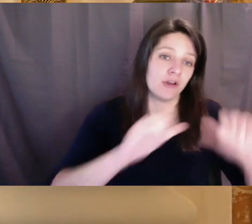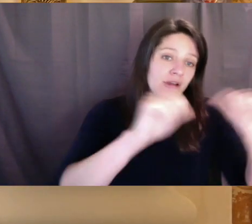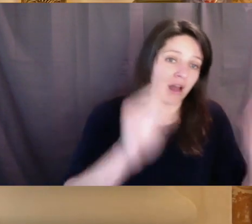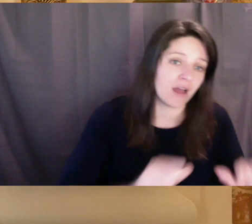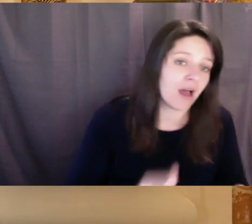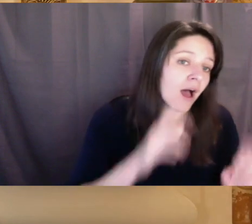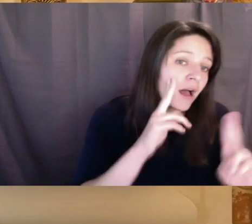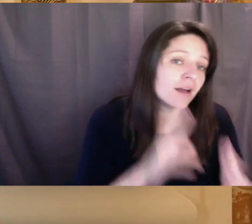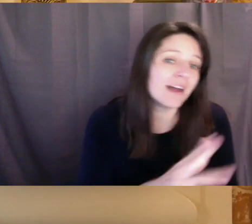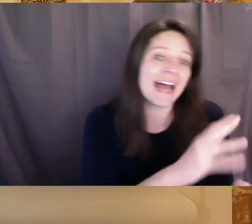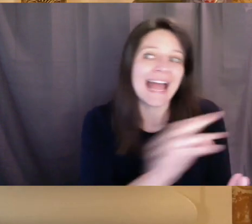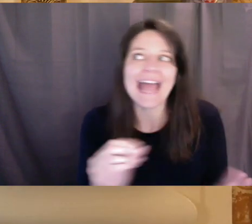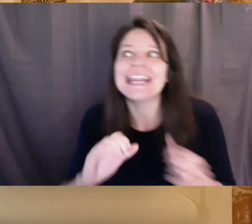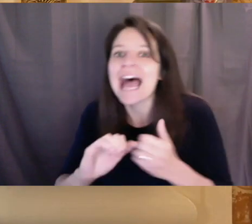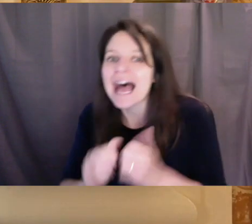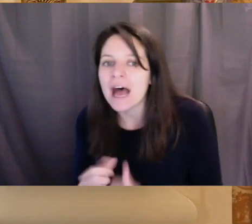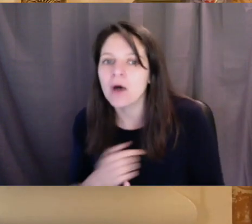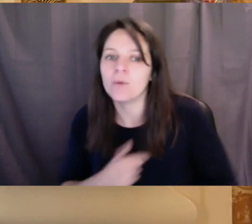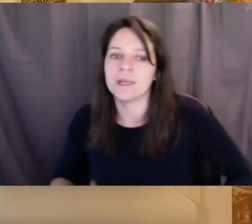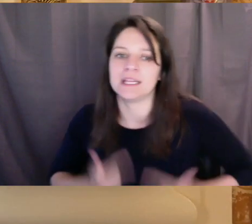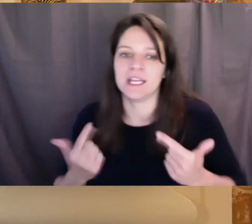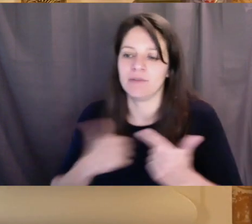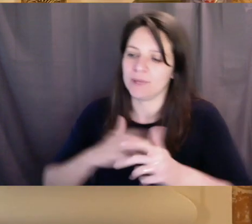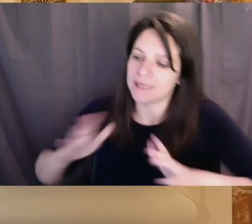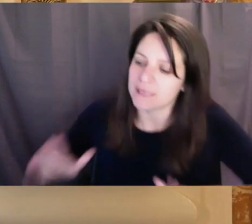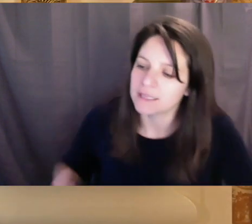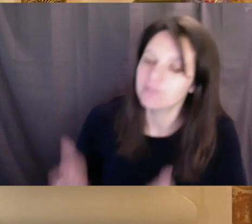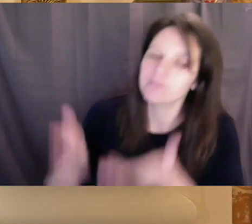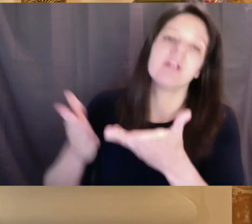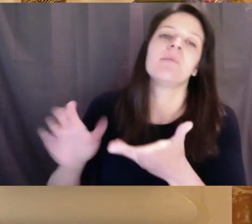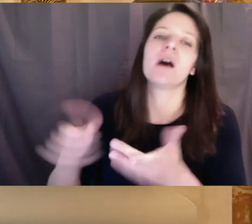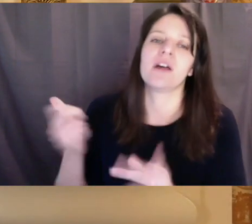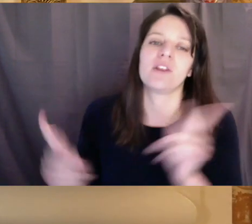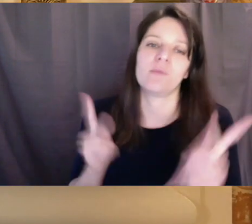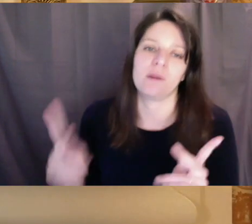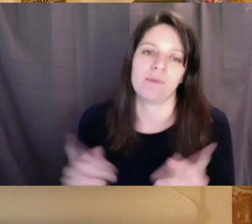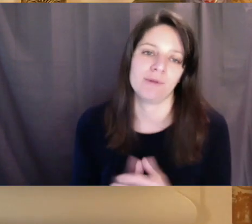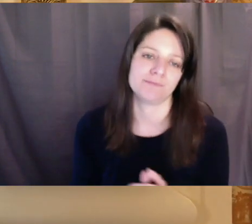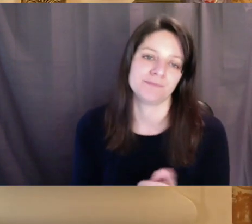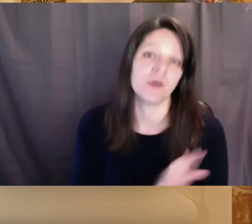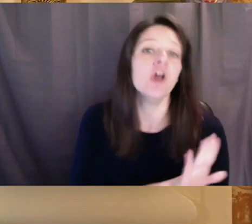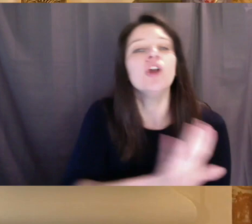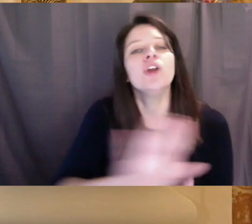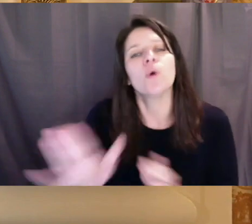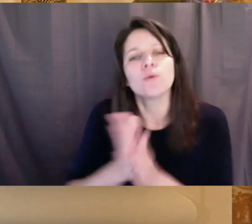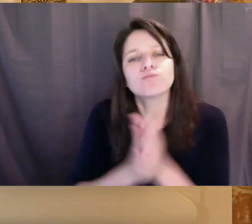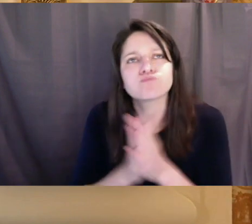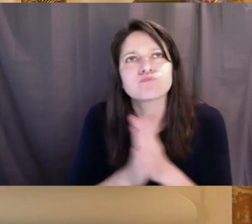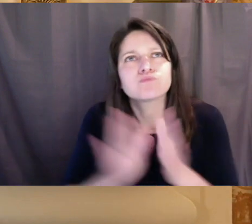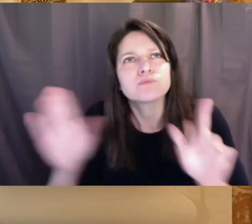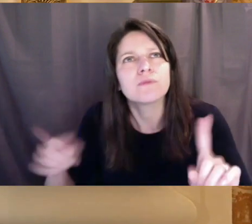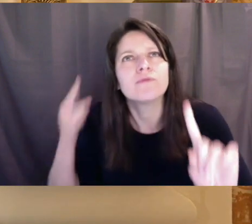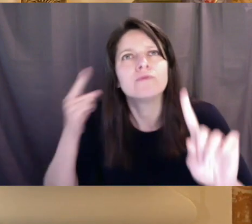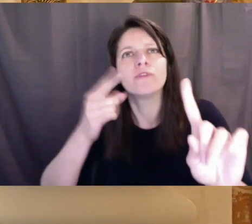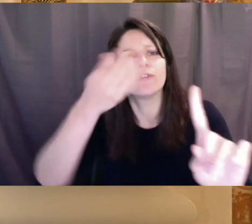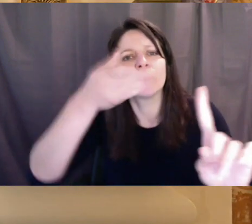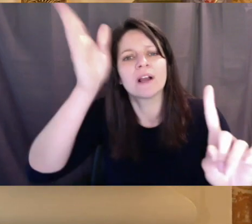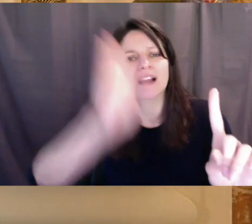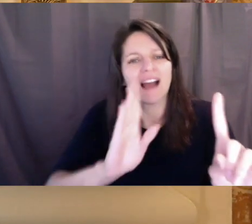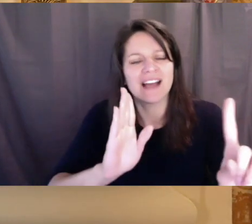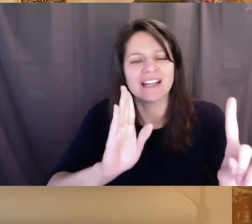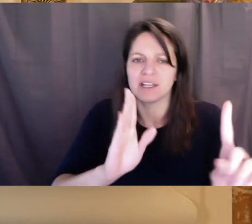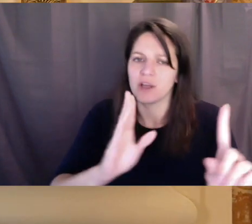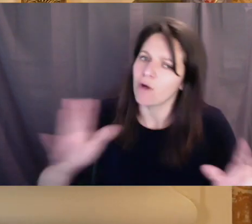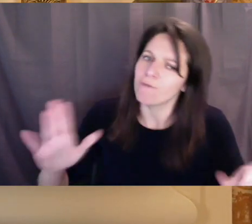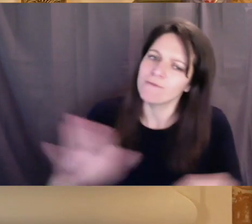in physical memorials and in the testimony of monumental living in ways that builds others up. Be wholehearted